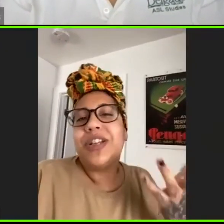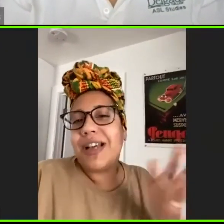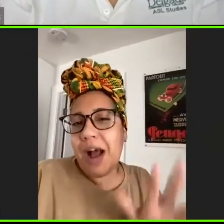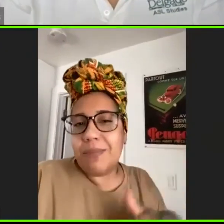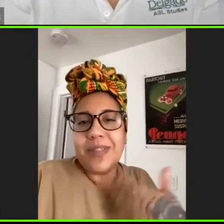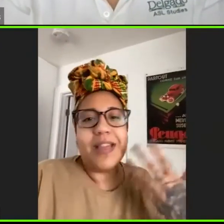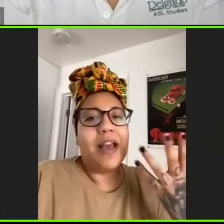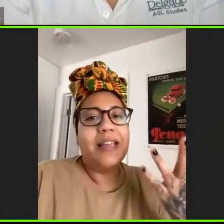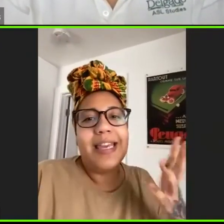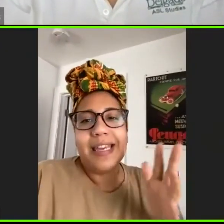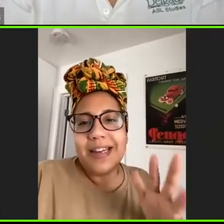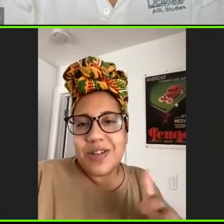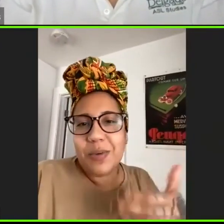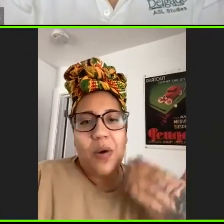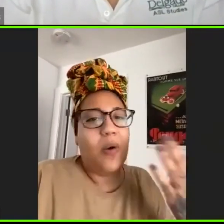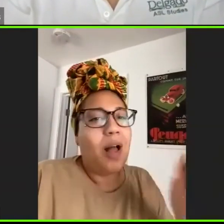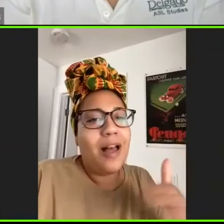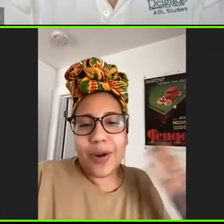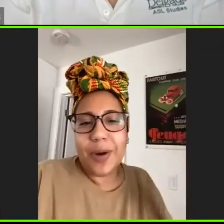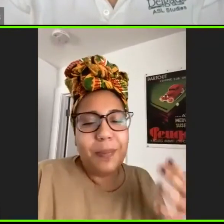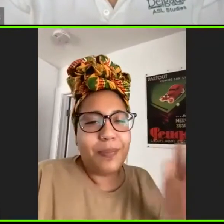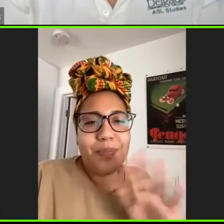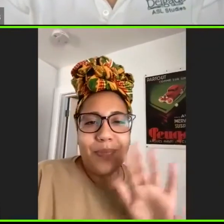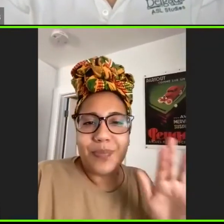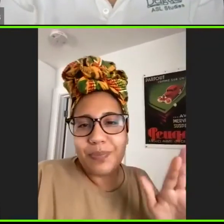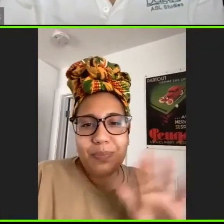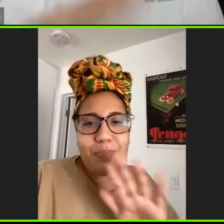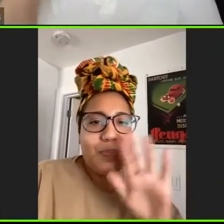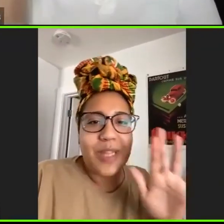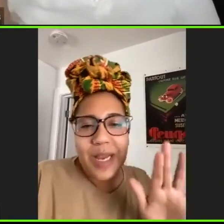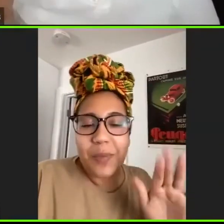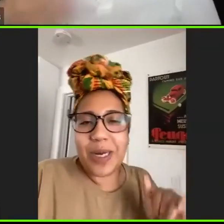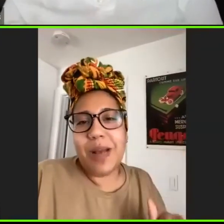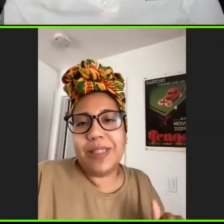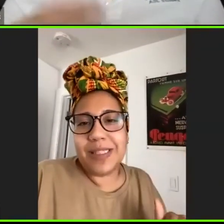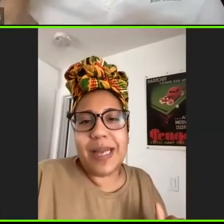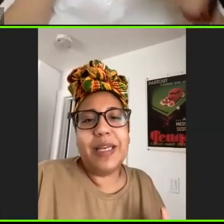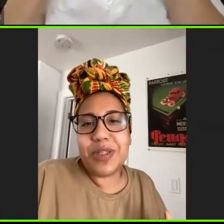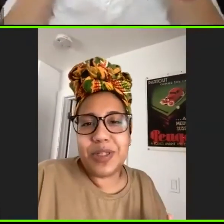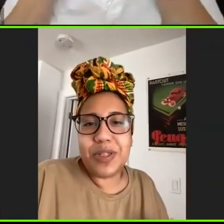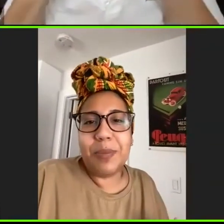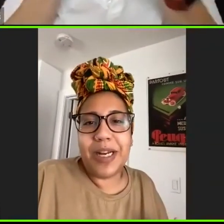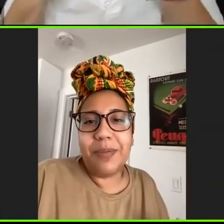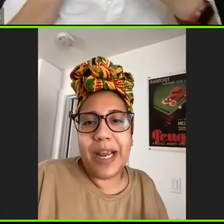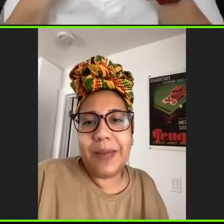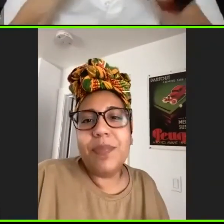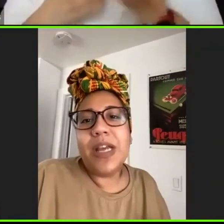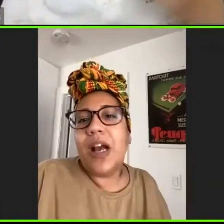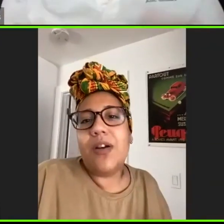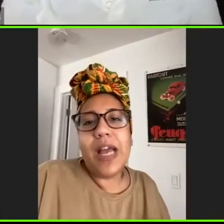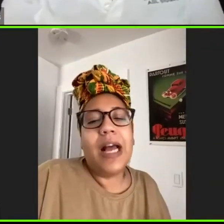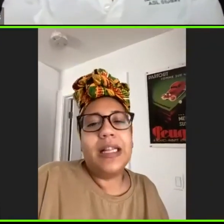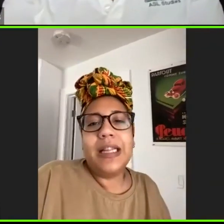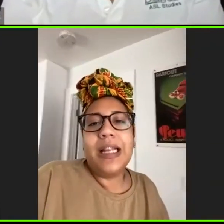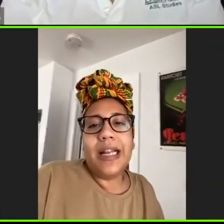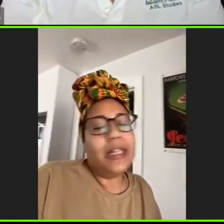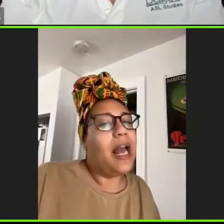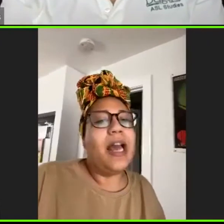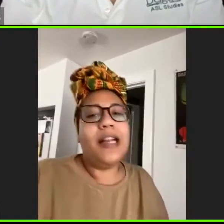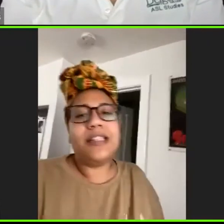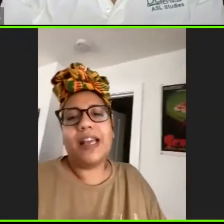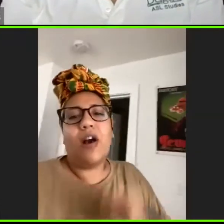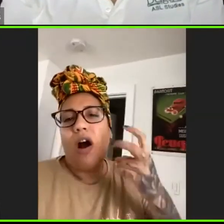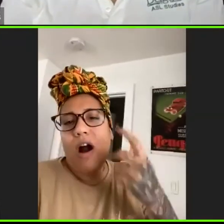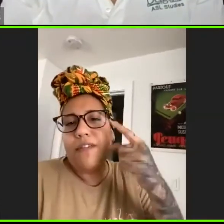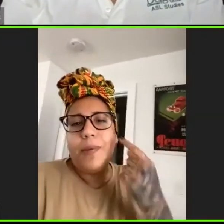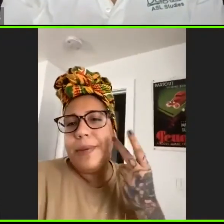which comes like into a whole other thing when it comes to sign language interpreting, right? Oh yeah. Yeah. And